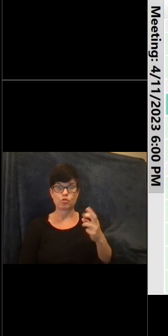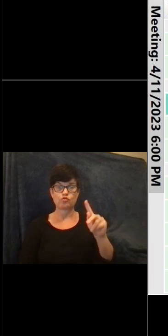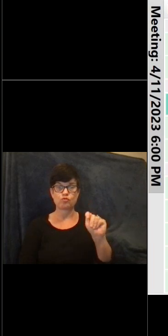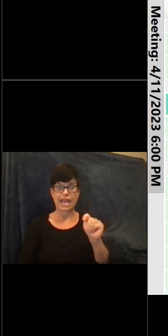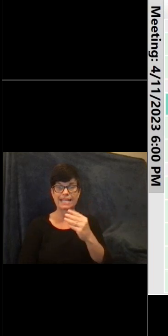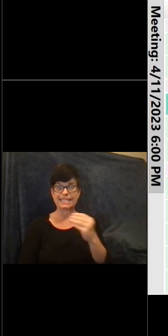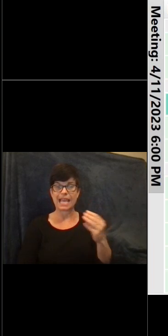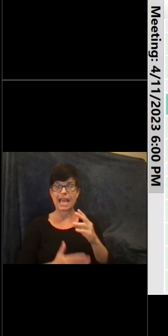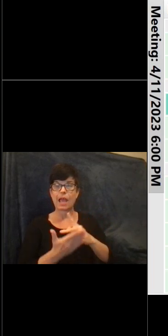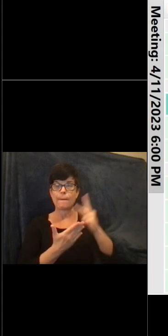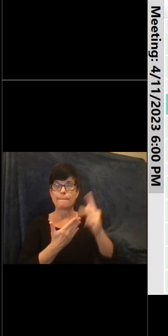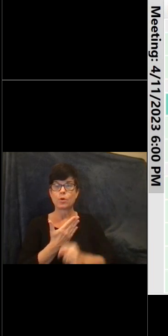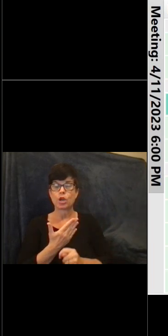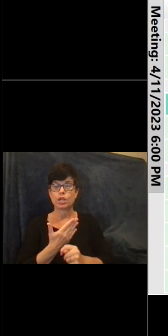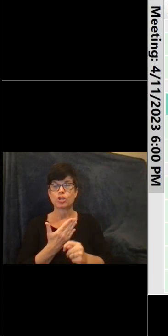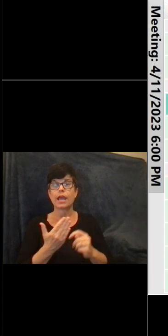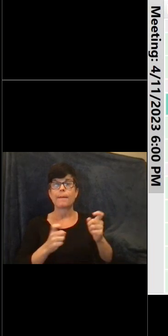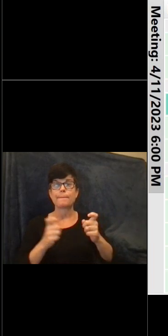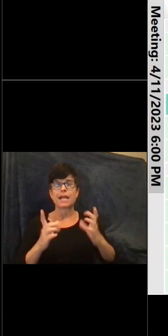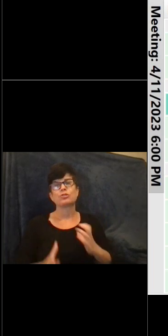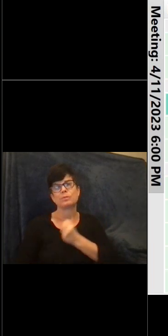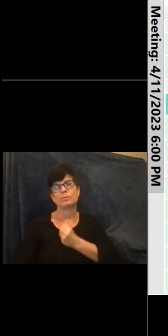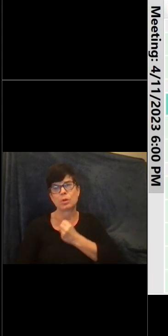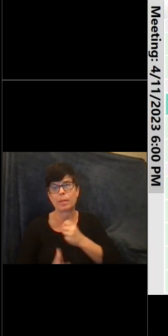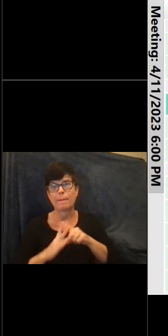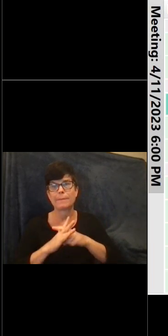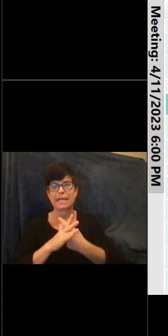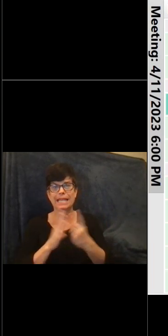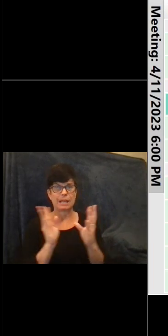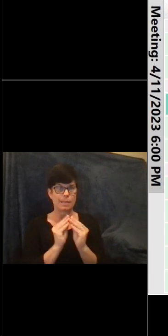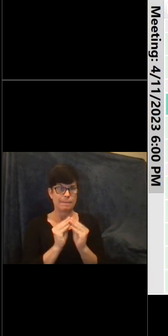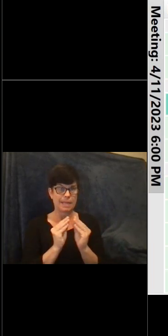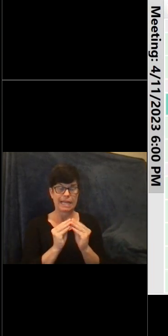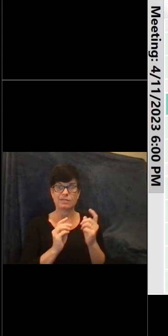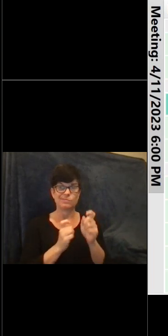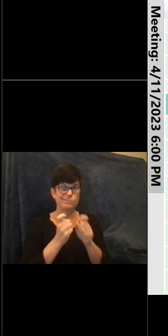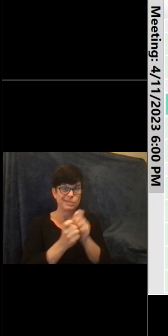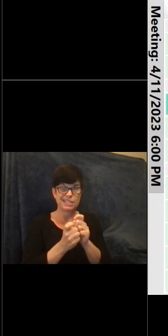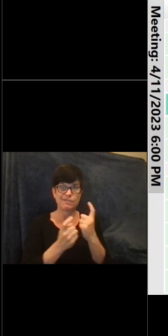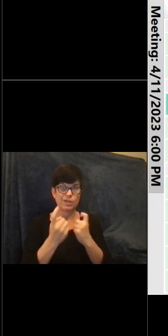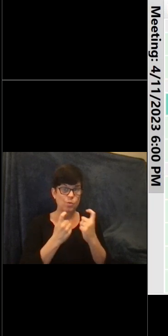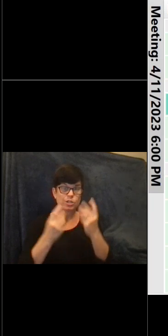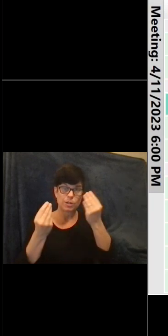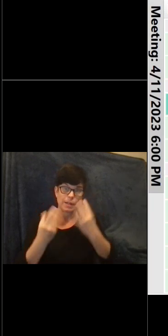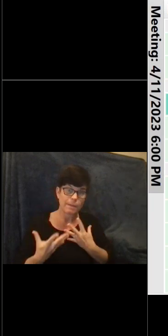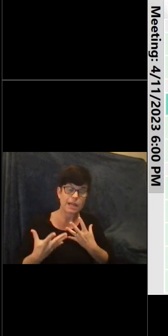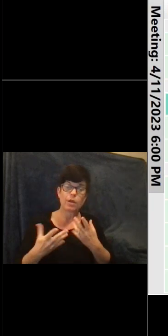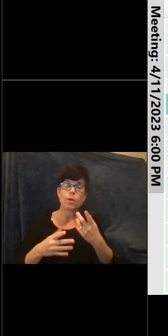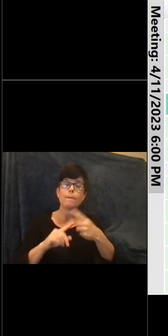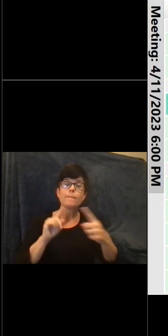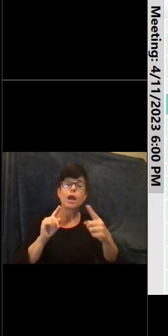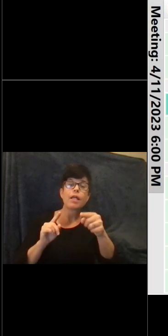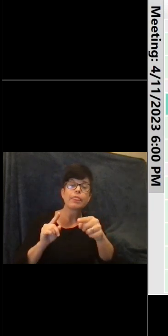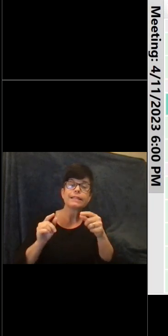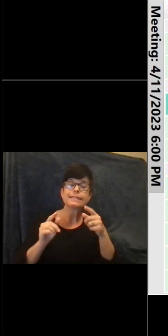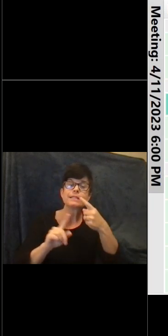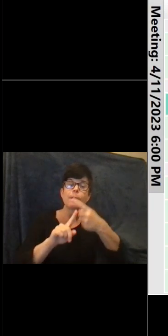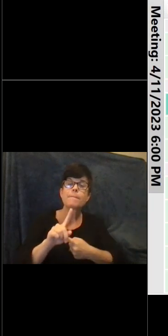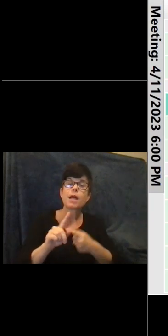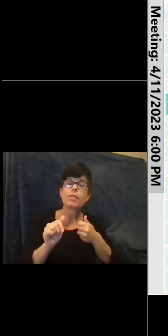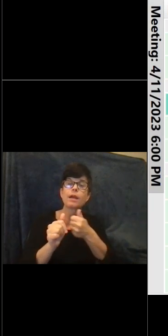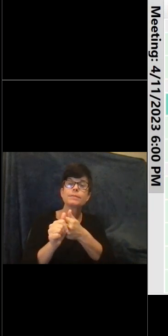I apologize, I missed the beginning of the meeting, but if there's a specific question, let me know. Otherwise, this is just the monthly update for